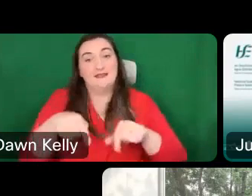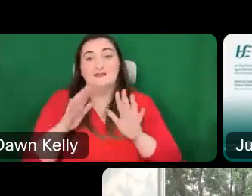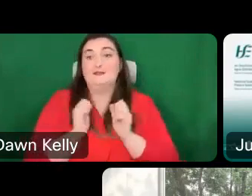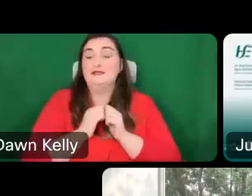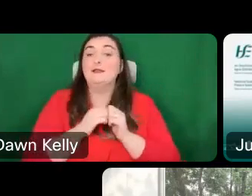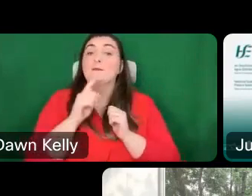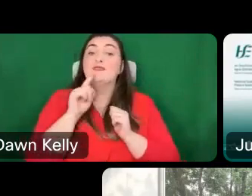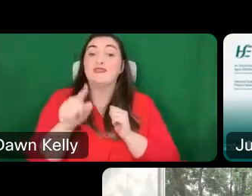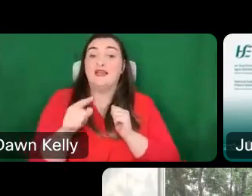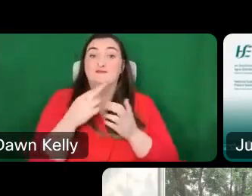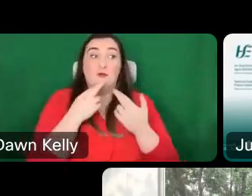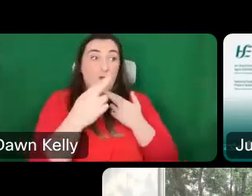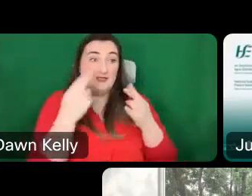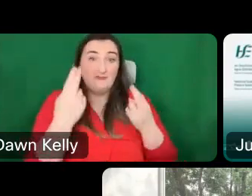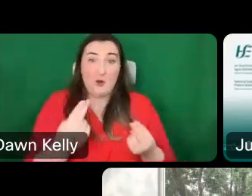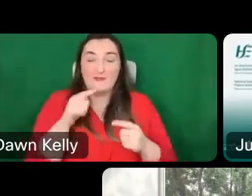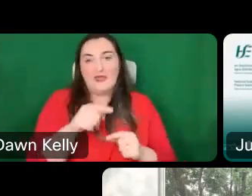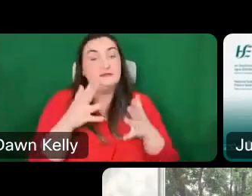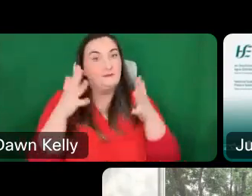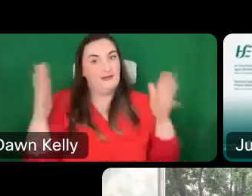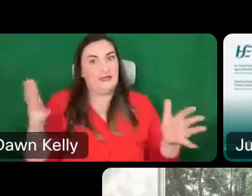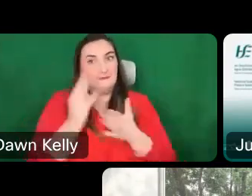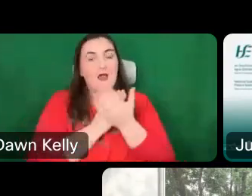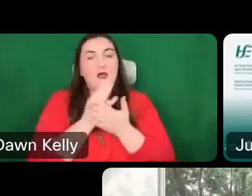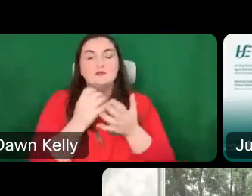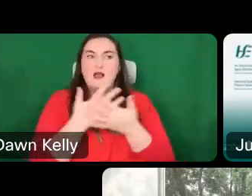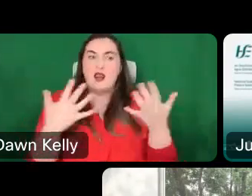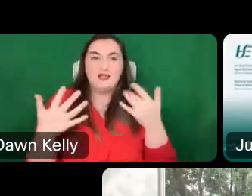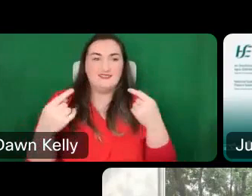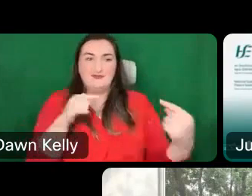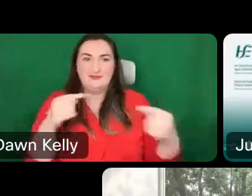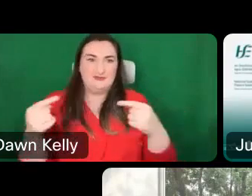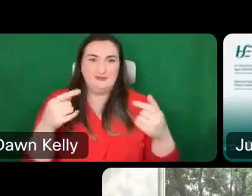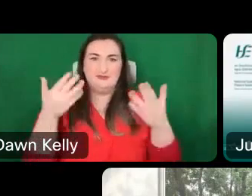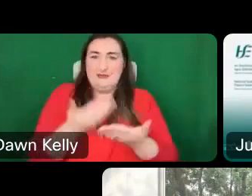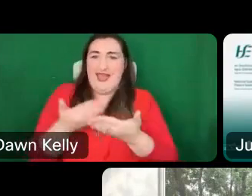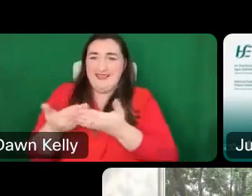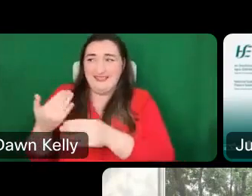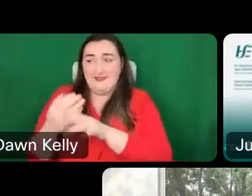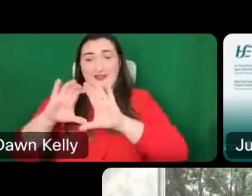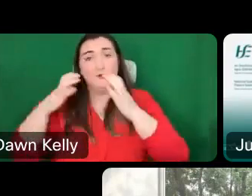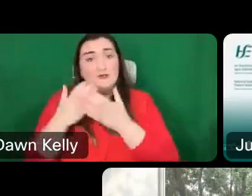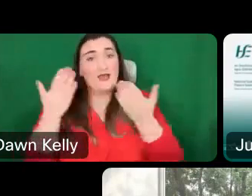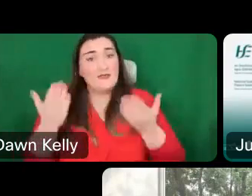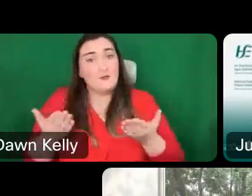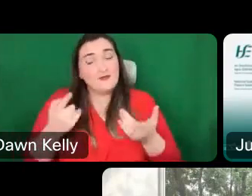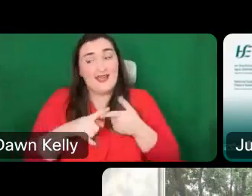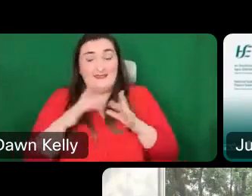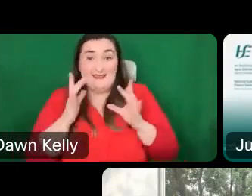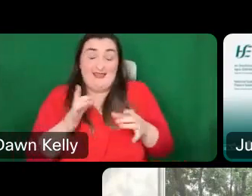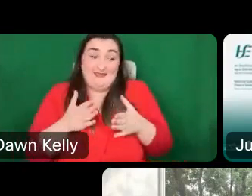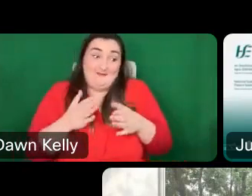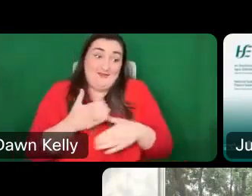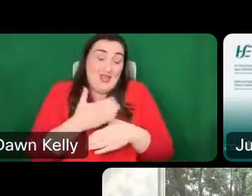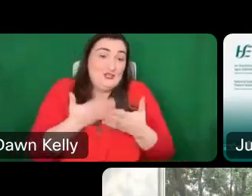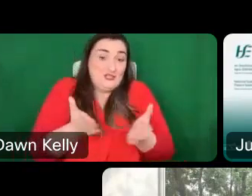huge aspect, because there's a lot of competing demands in the community at the moment and across healthcare generally, with